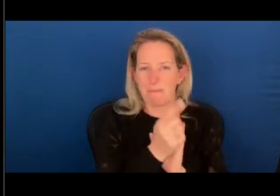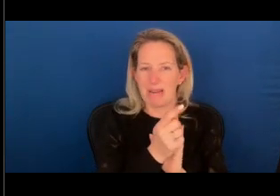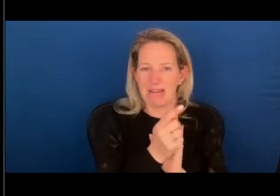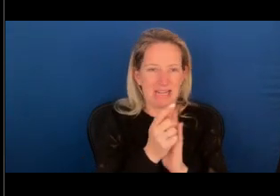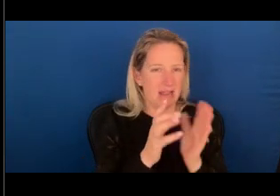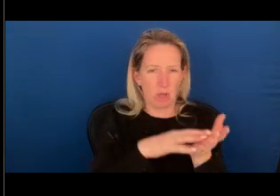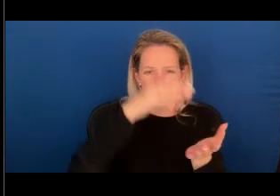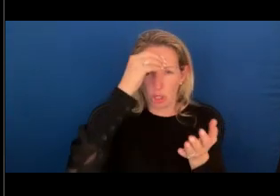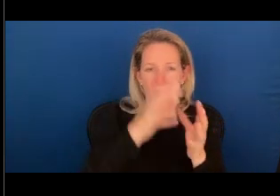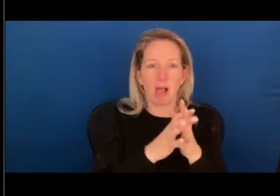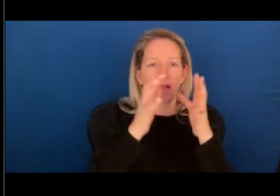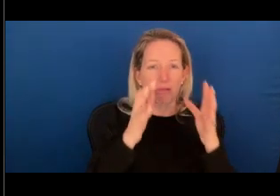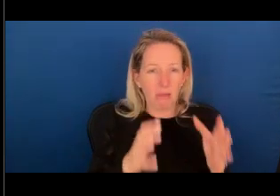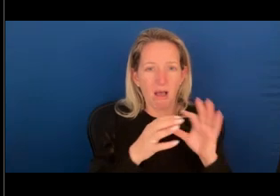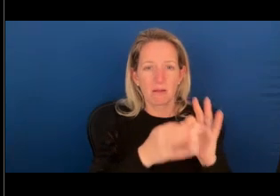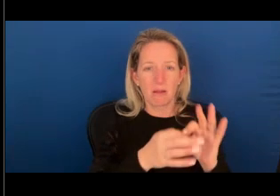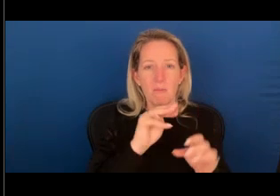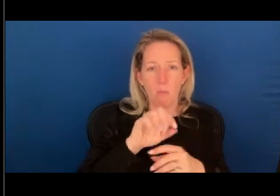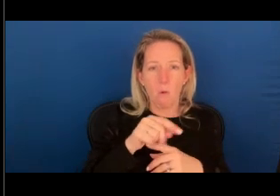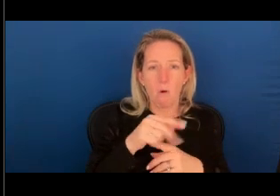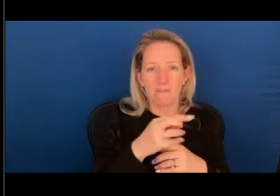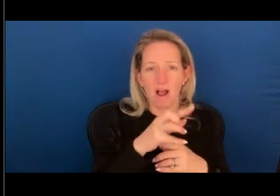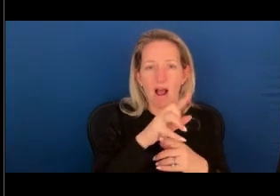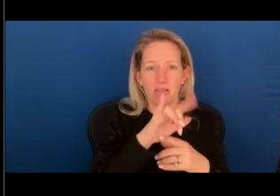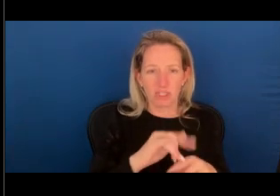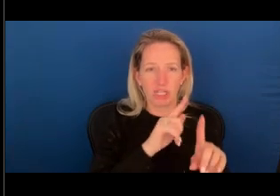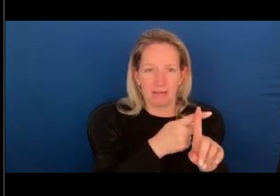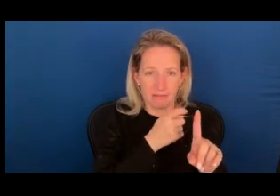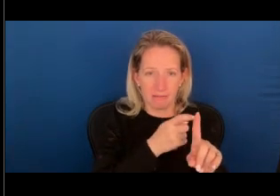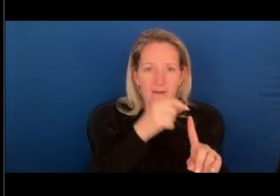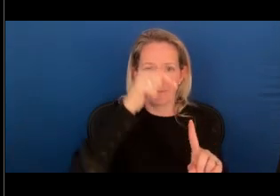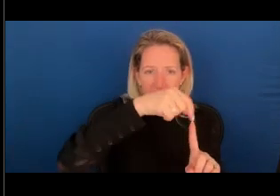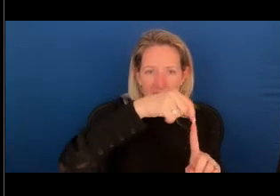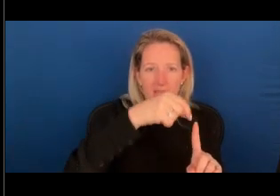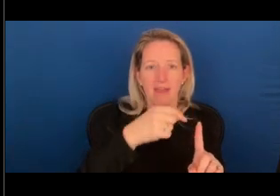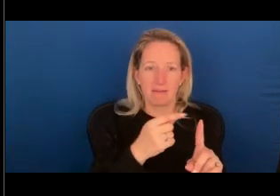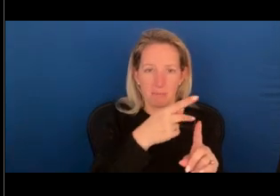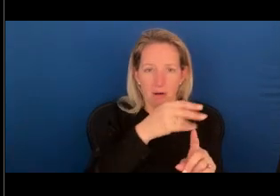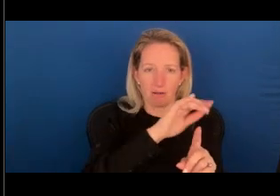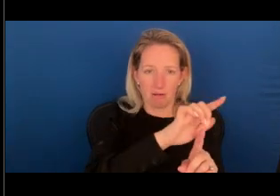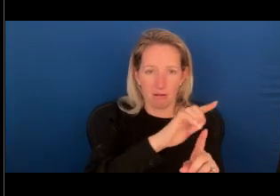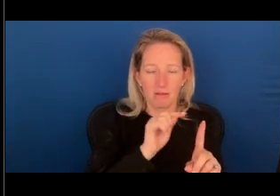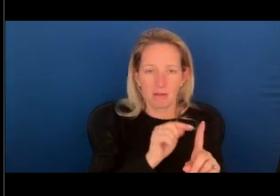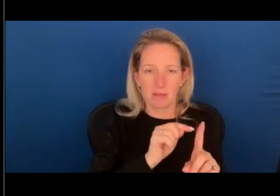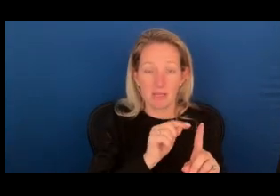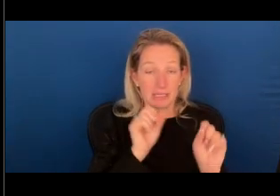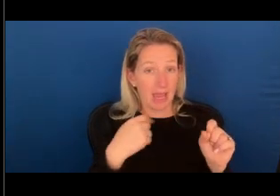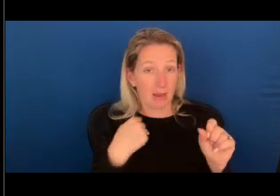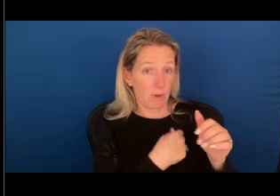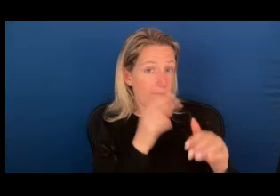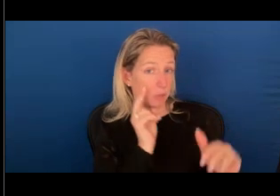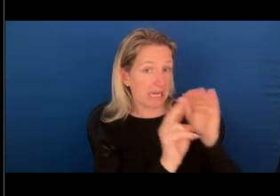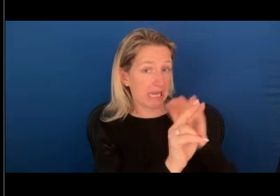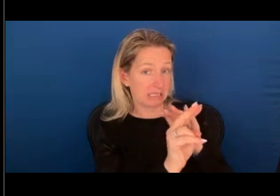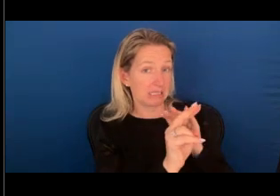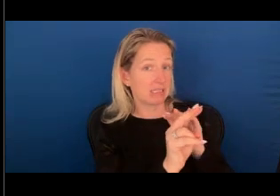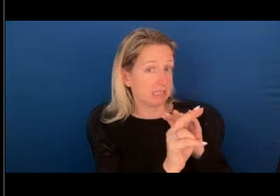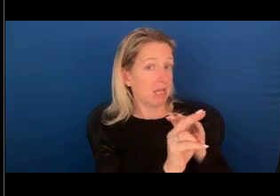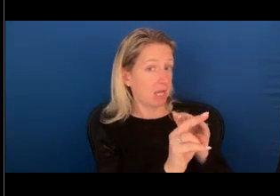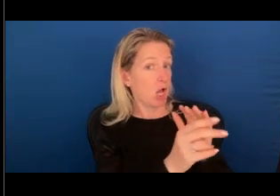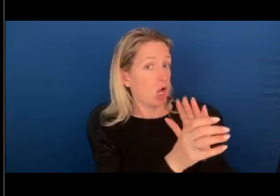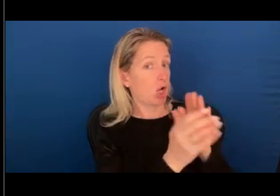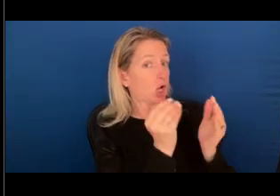the morphology of the particle, are we able to predict the characterization of the particle that is close to what we get from our analytical